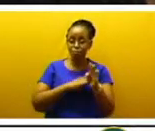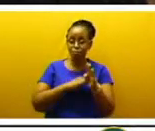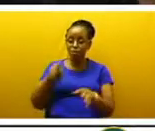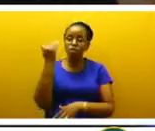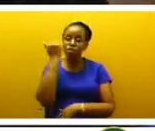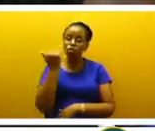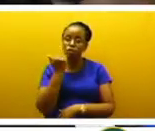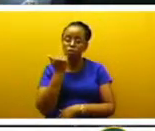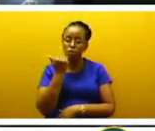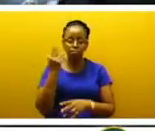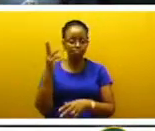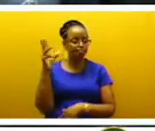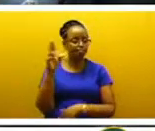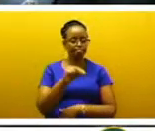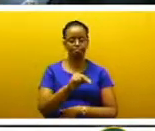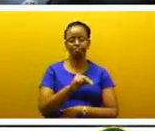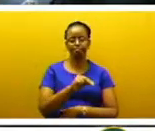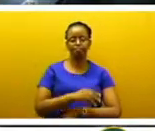obliged.